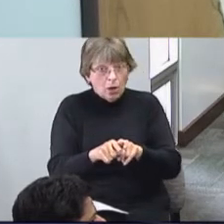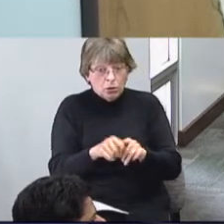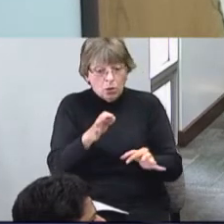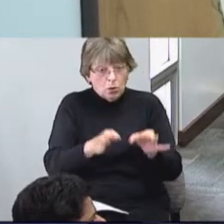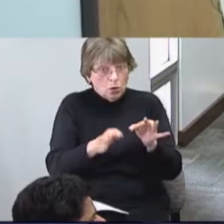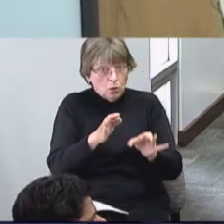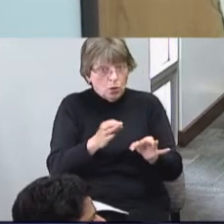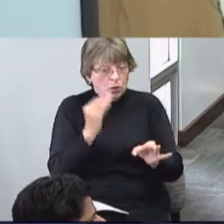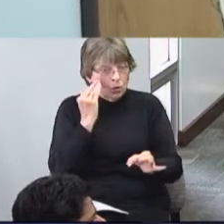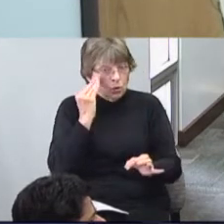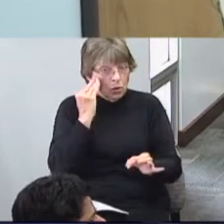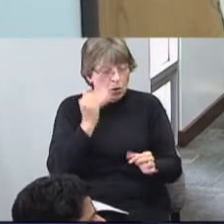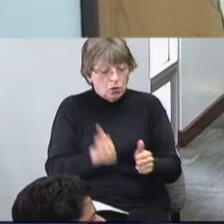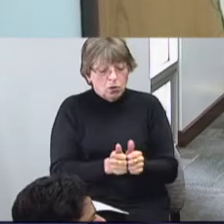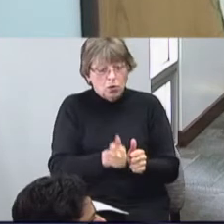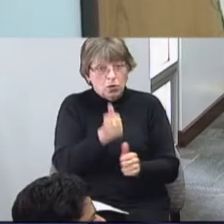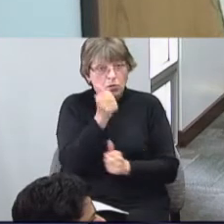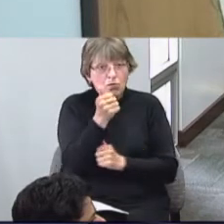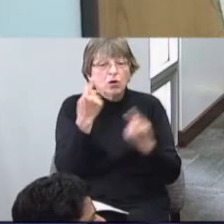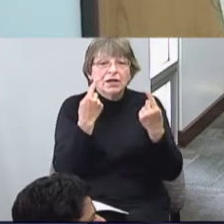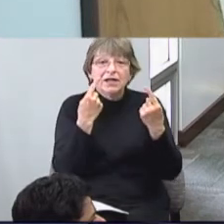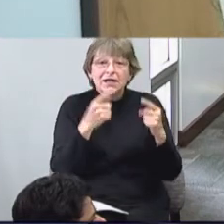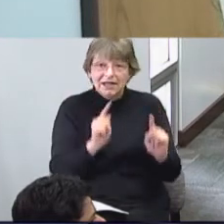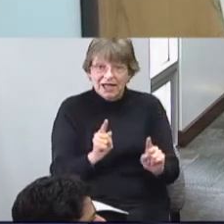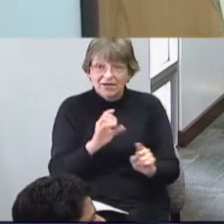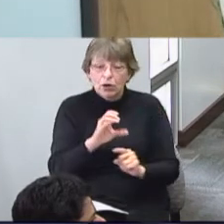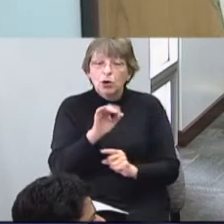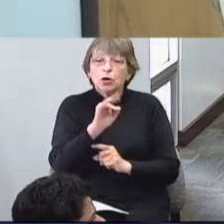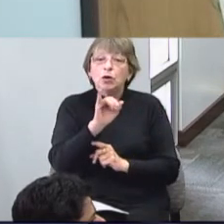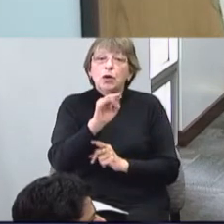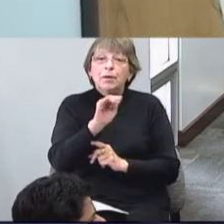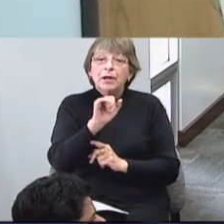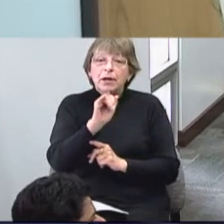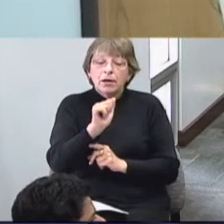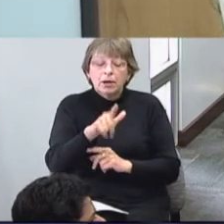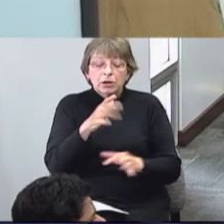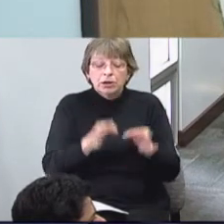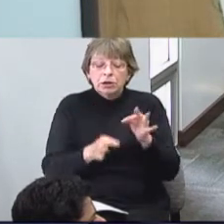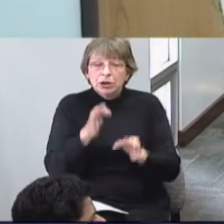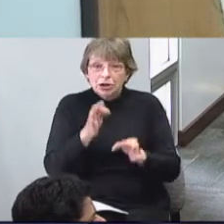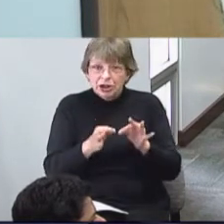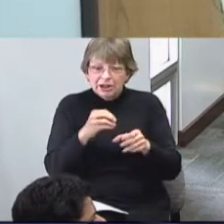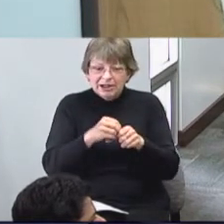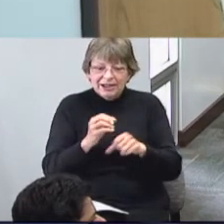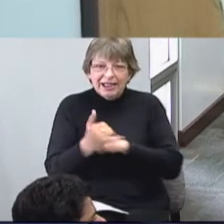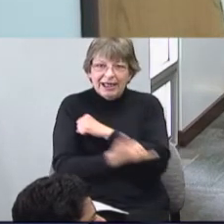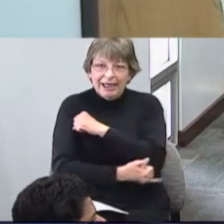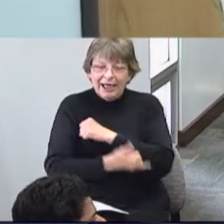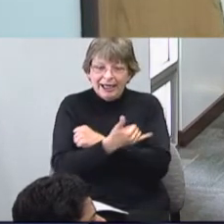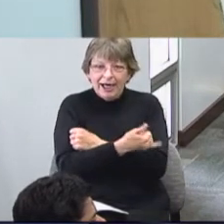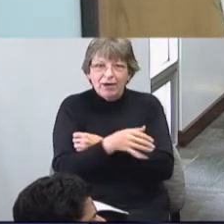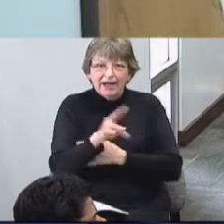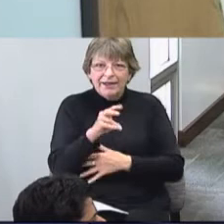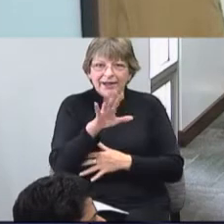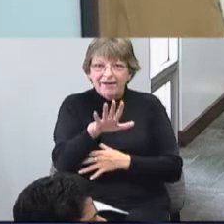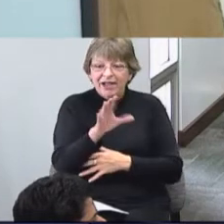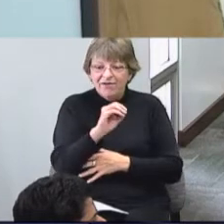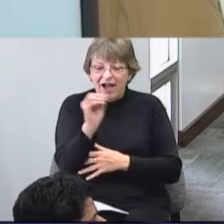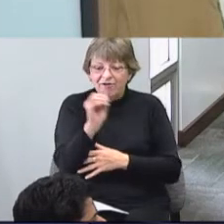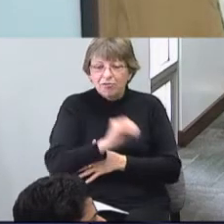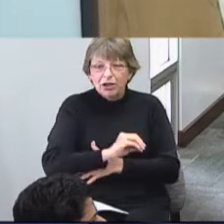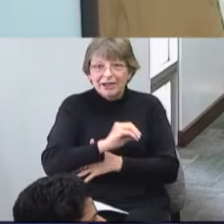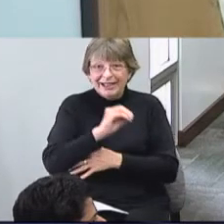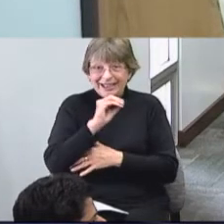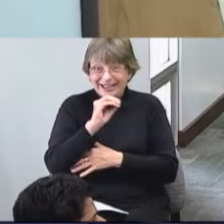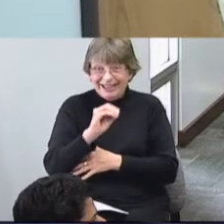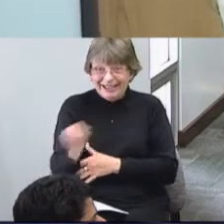recognized as the most successful criminal justice intervention in our nation's history, and 75% of drug court graduates will never see another pair